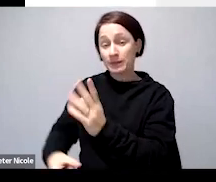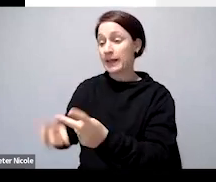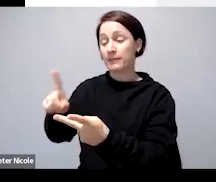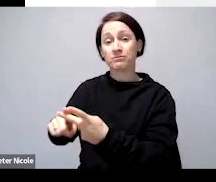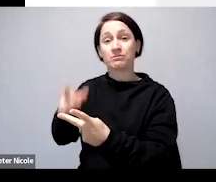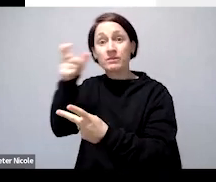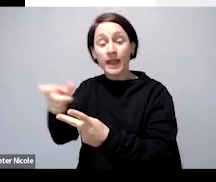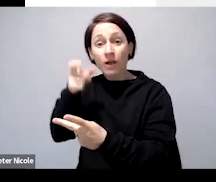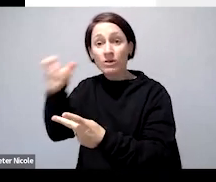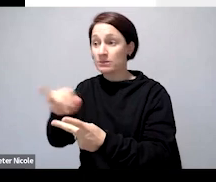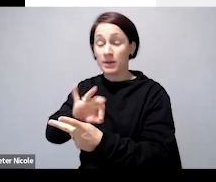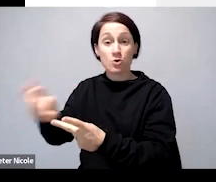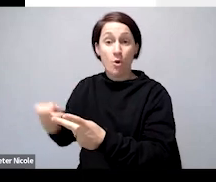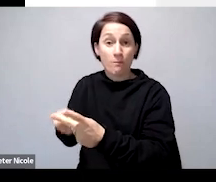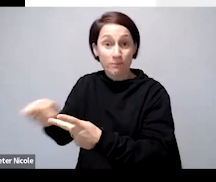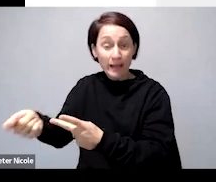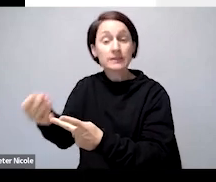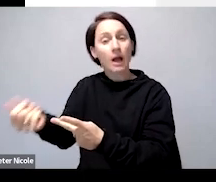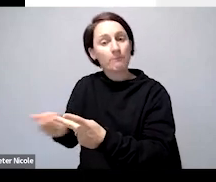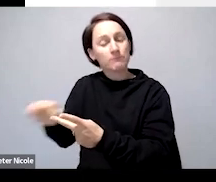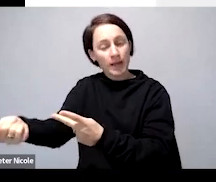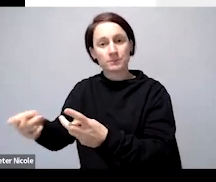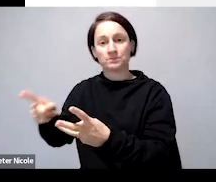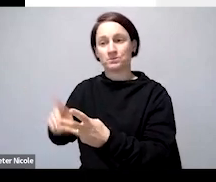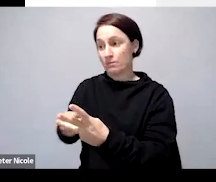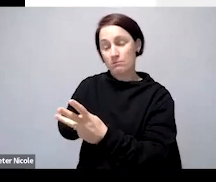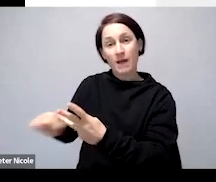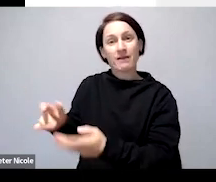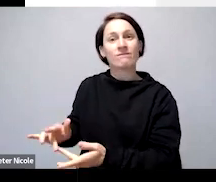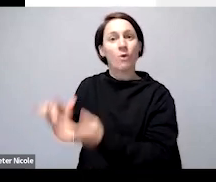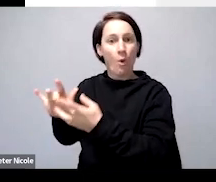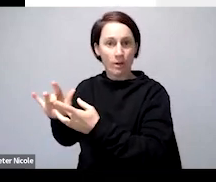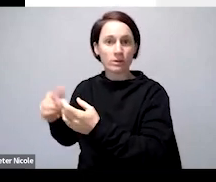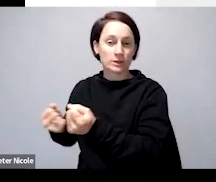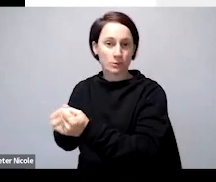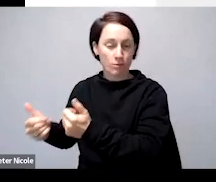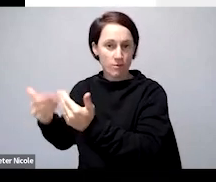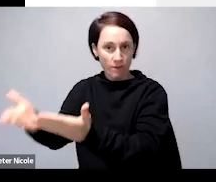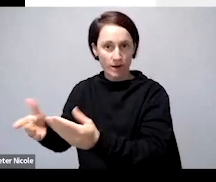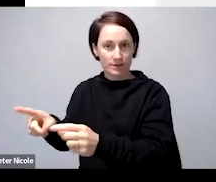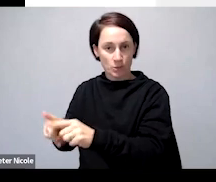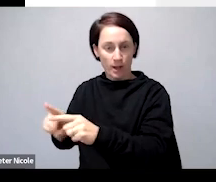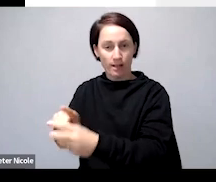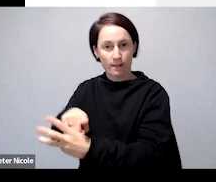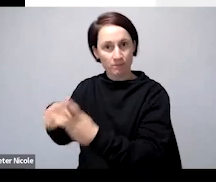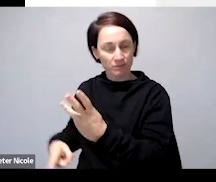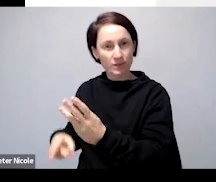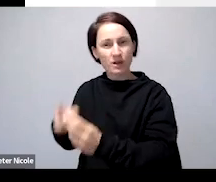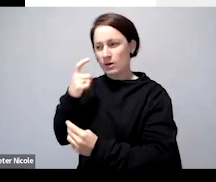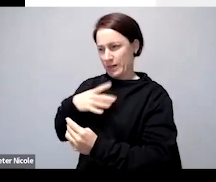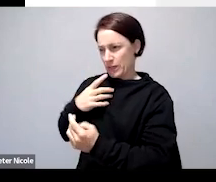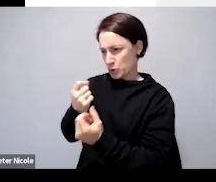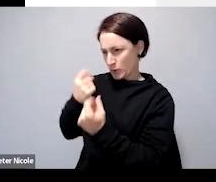informal and unpaid support providers, as well as paid and formal support providers. Our focus was on trying to understand what